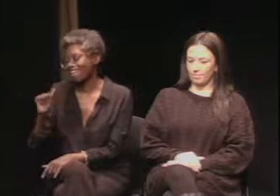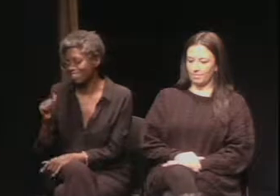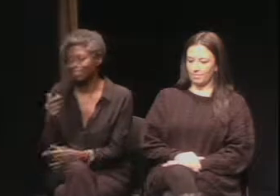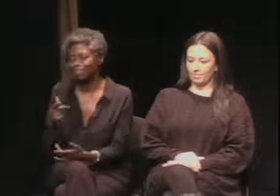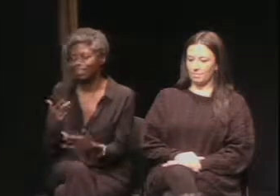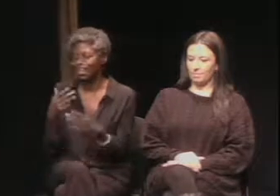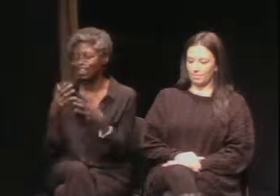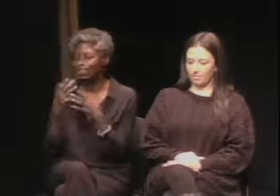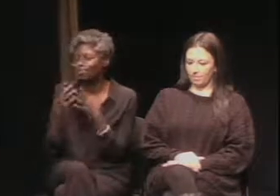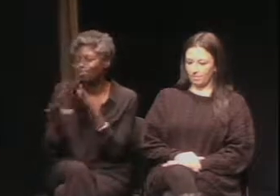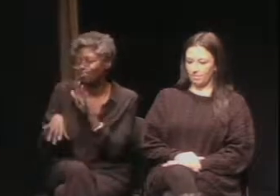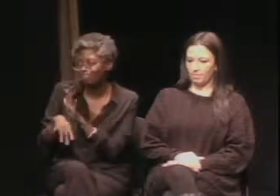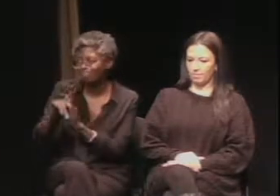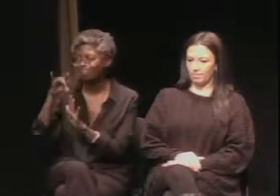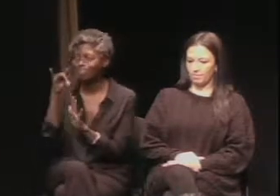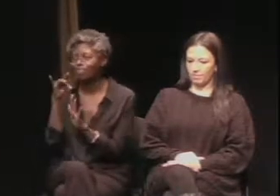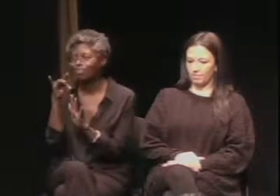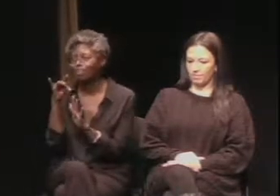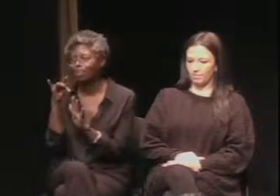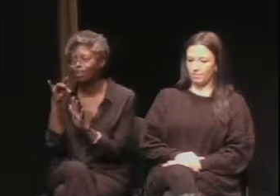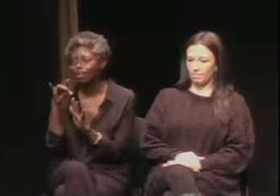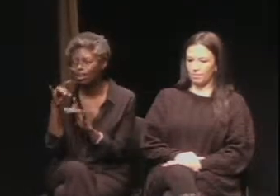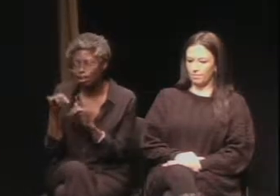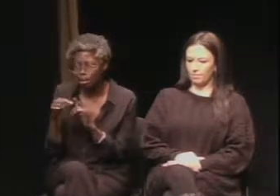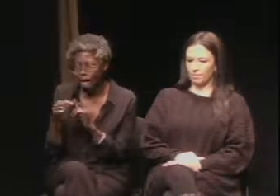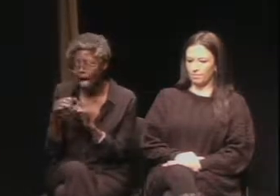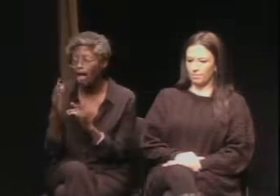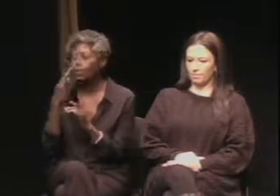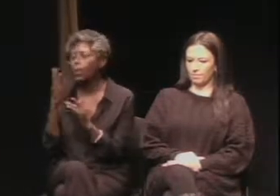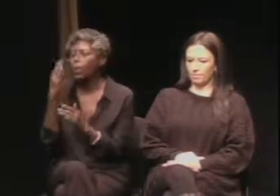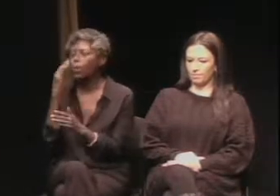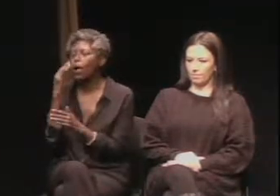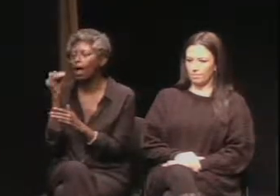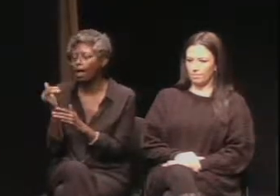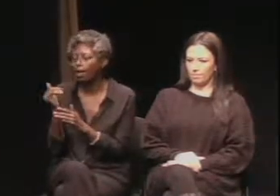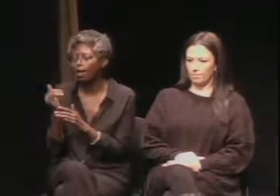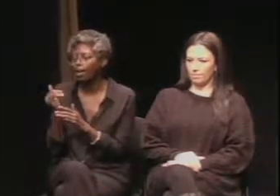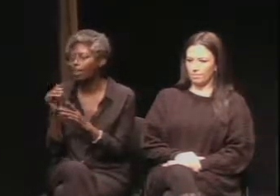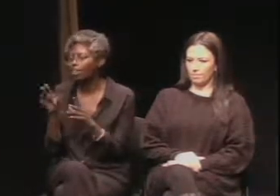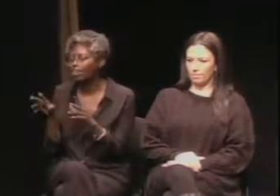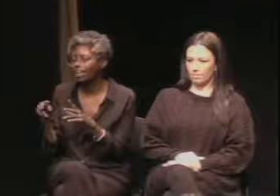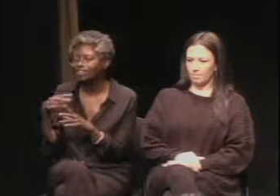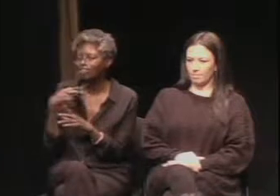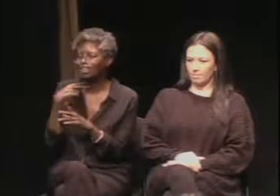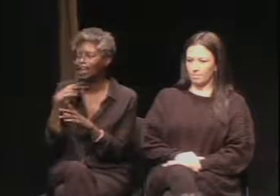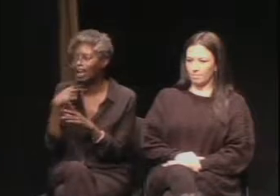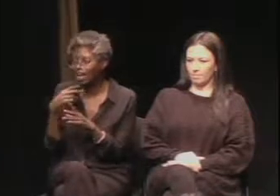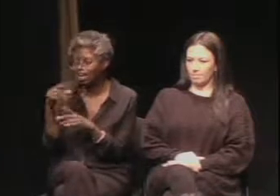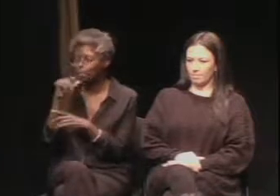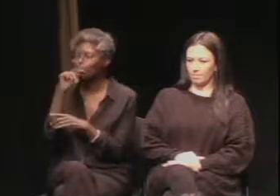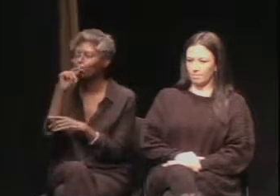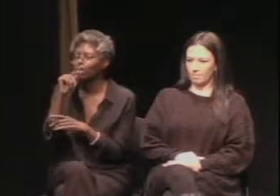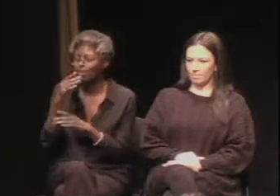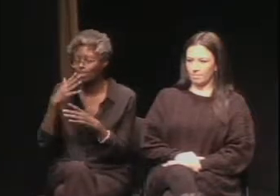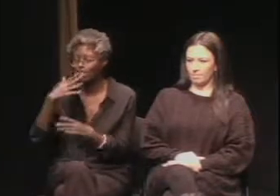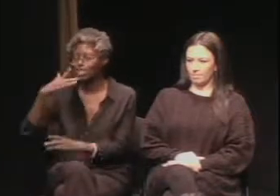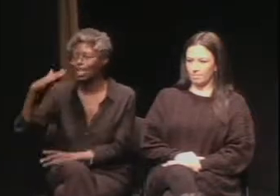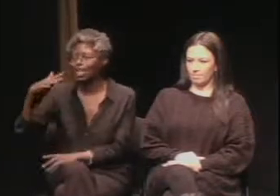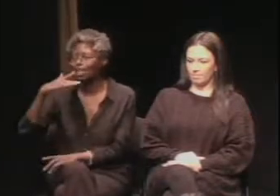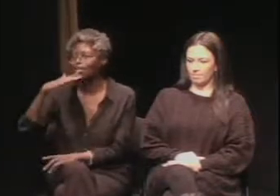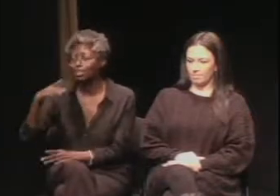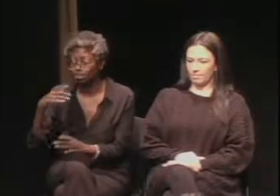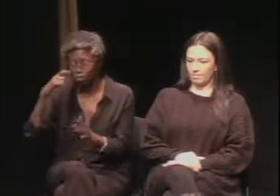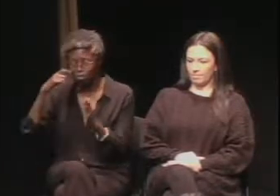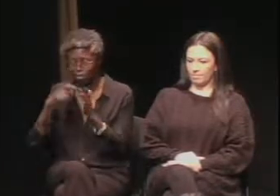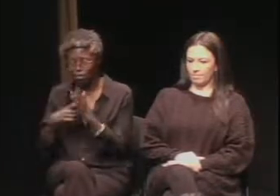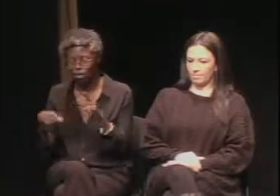When you discover I Know Why the Caged Bird Sings, and you also discover that Maya Angelou was molested